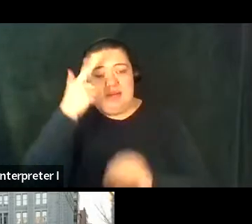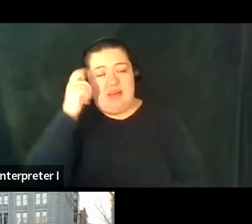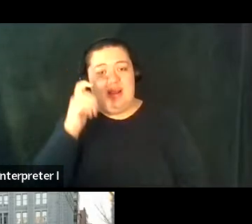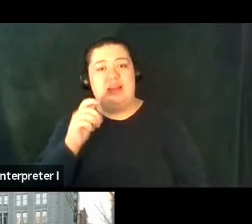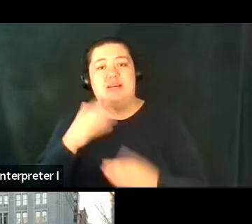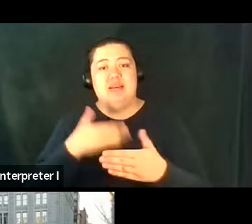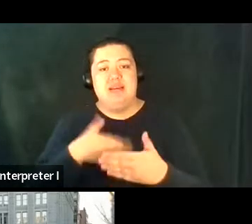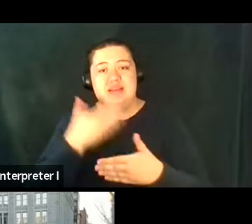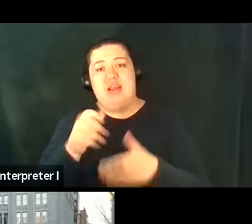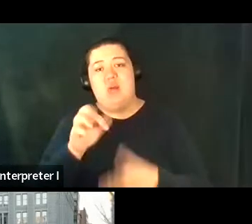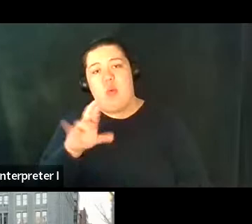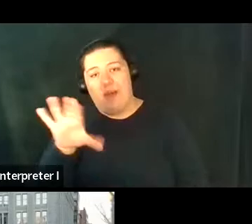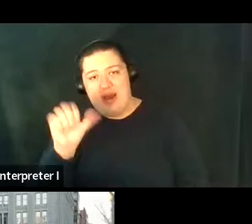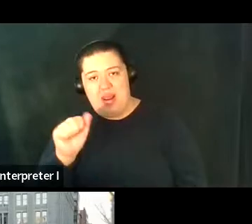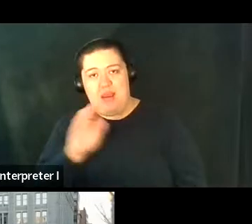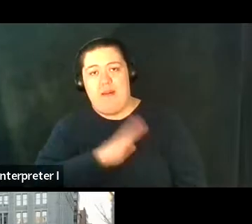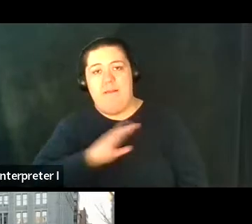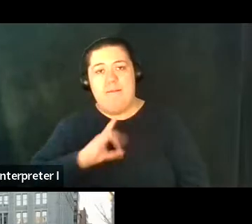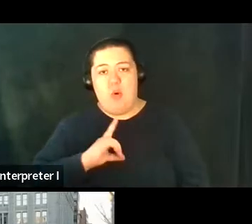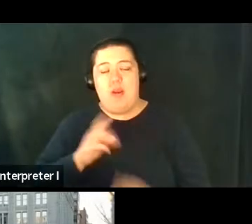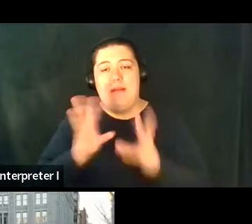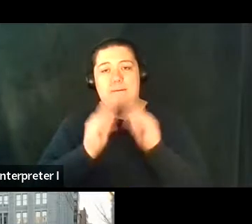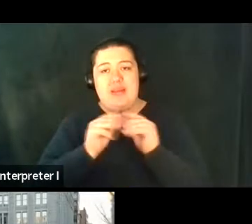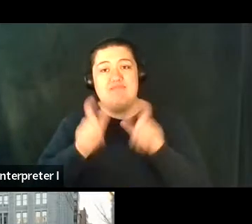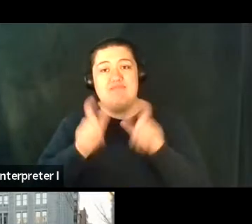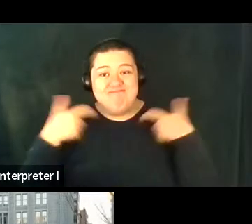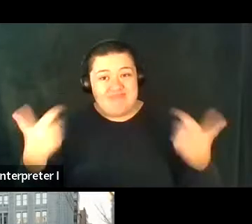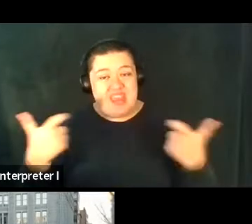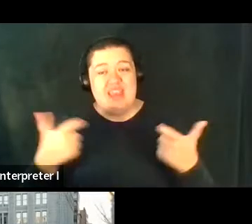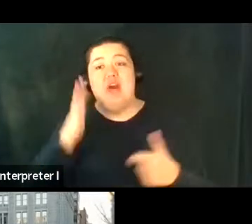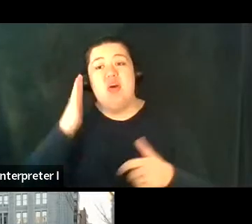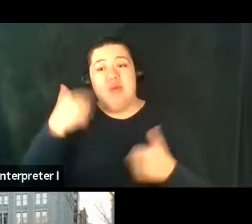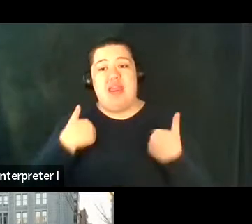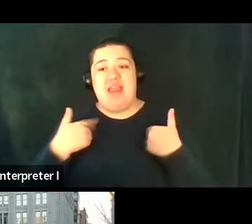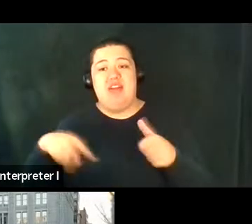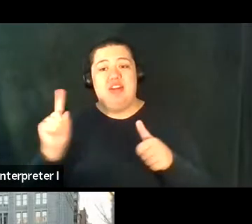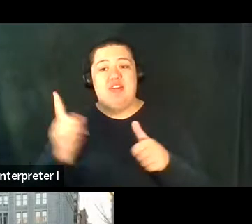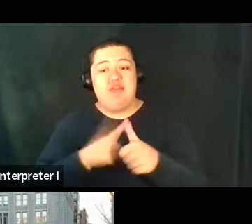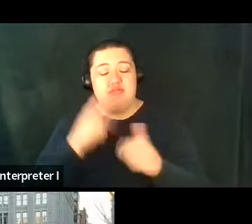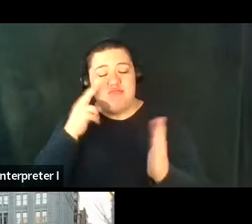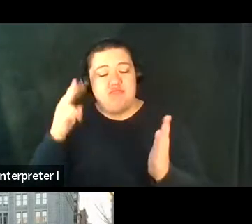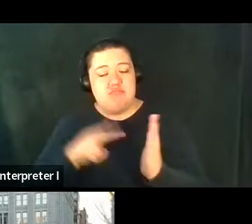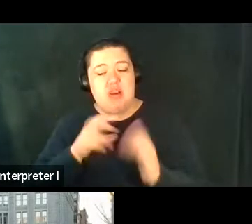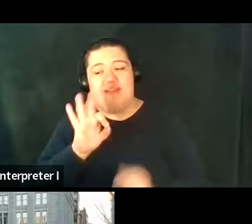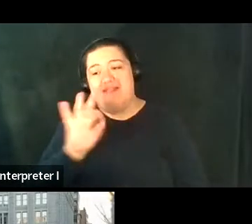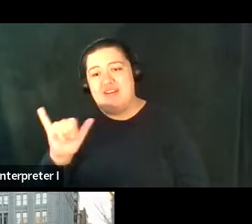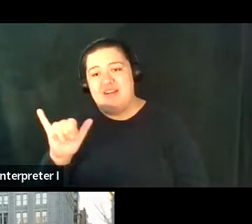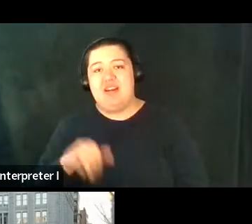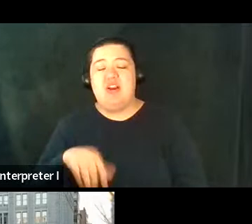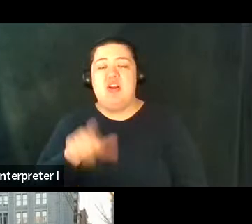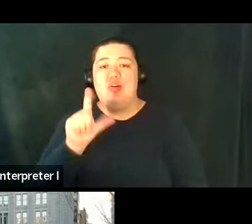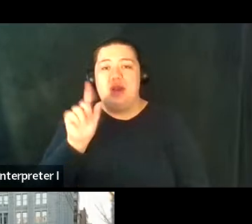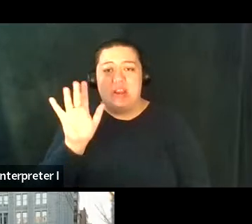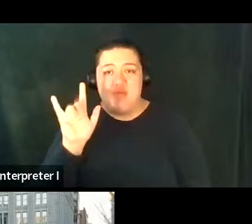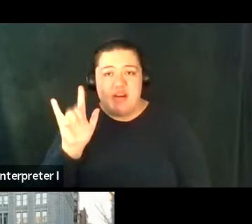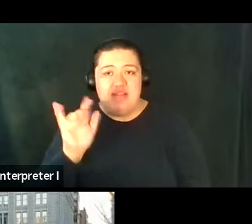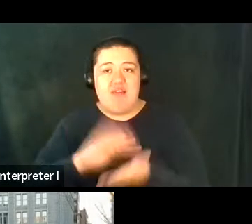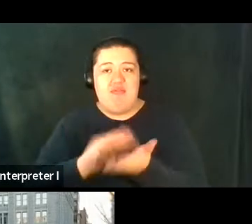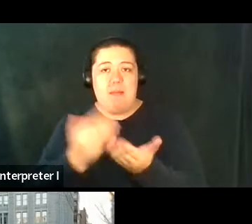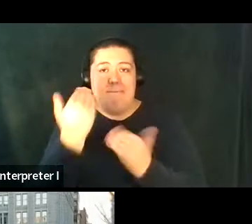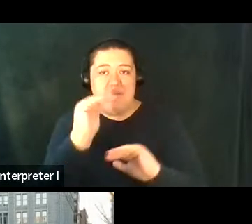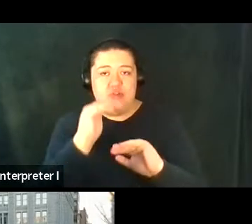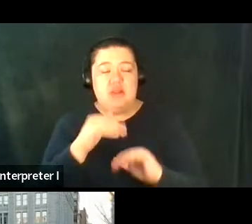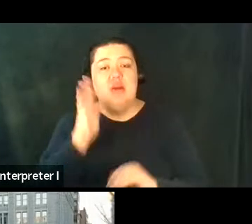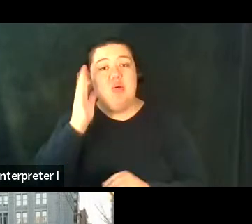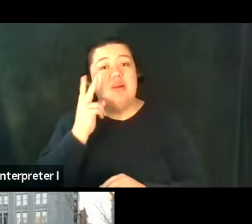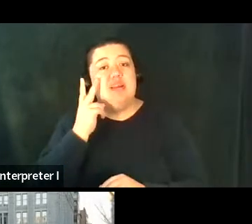next WMATA board meeting. That's a huge one. The board will get its first look at WMATA's proposed fiscal year 25 budget. In fact, the board will see more than